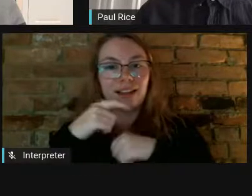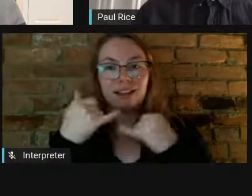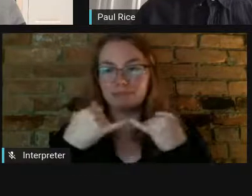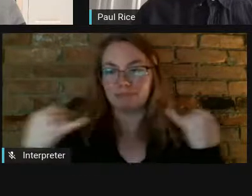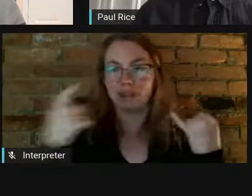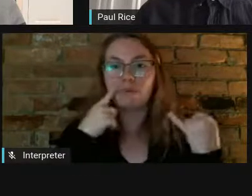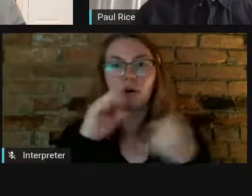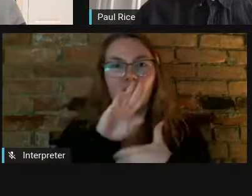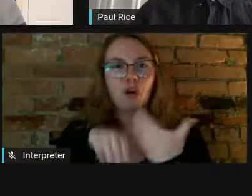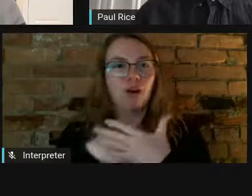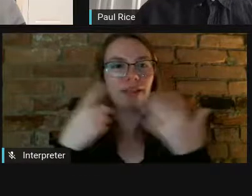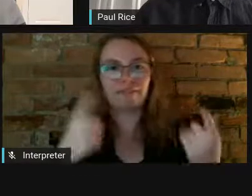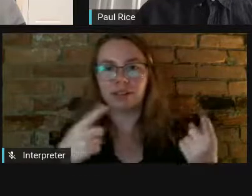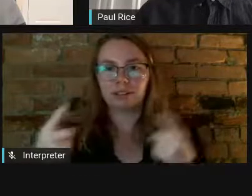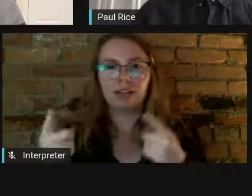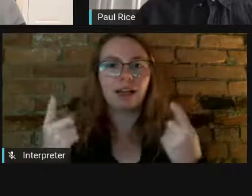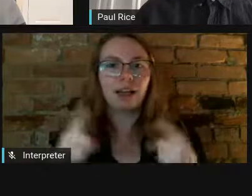events